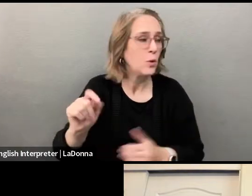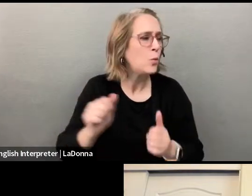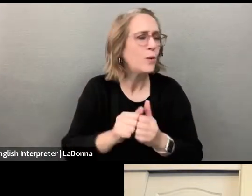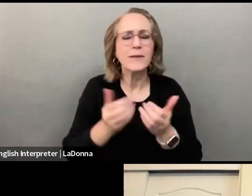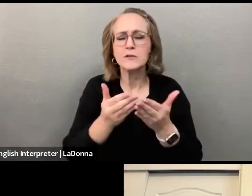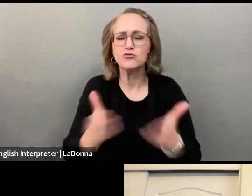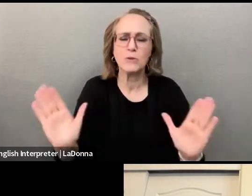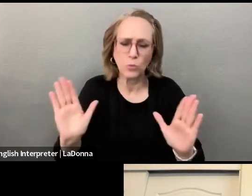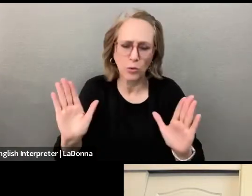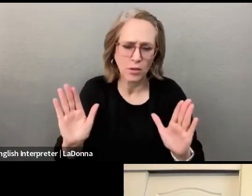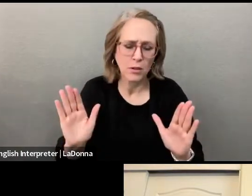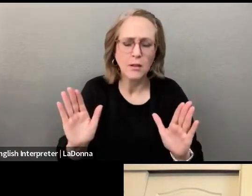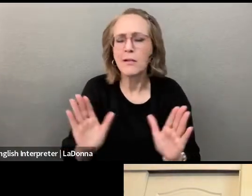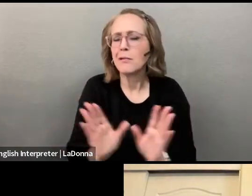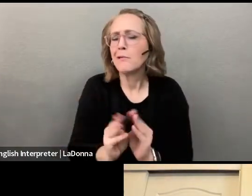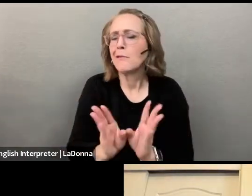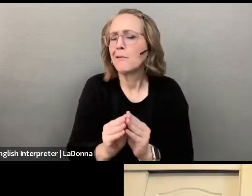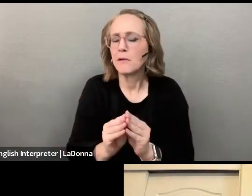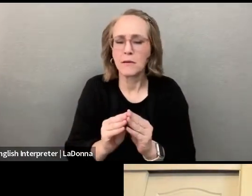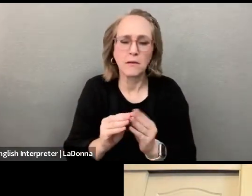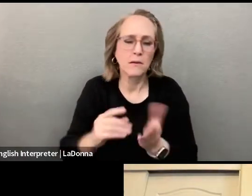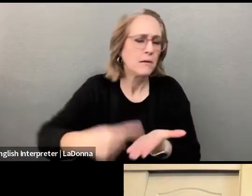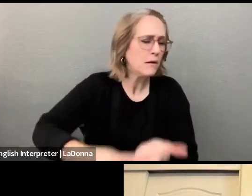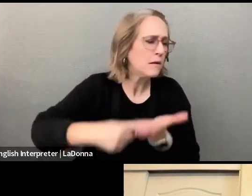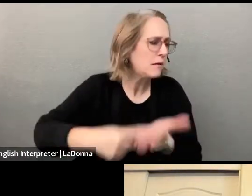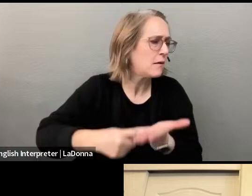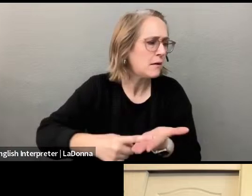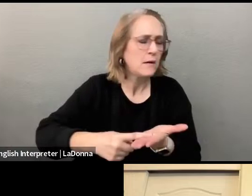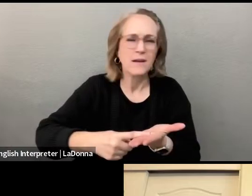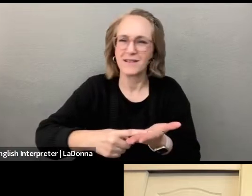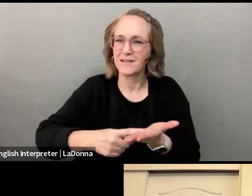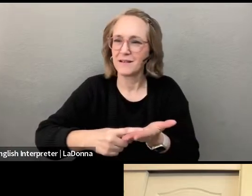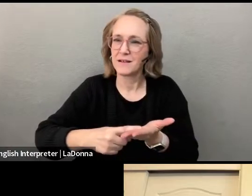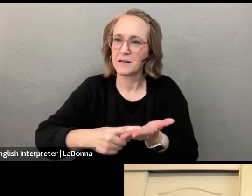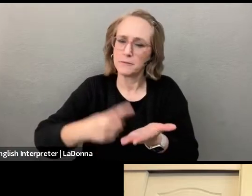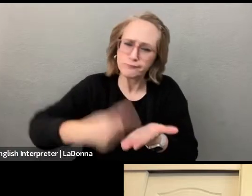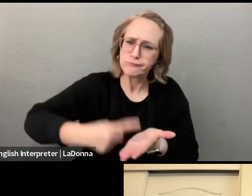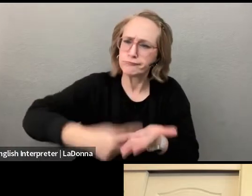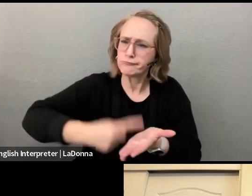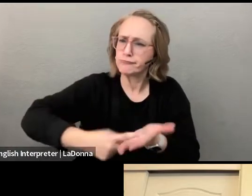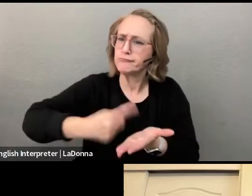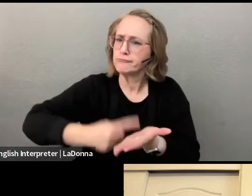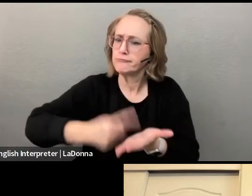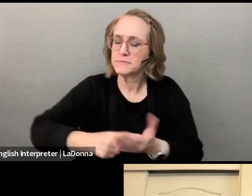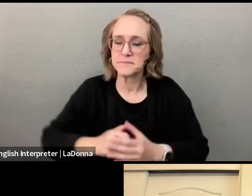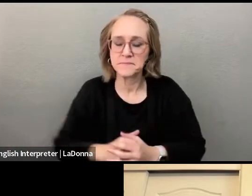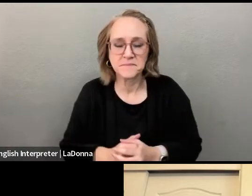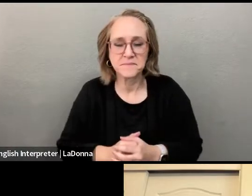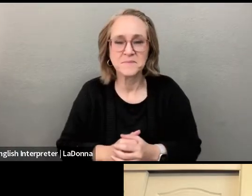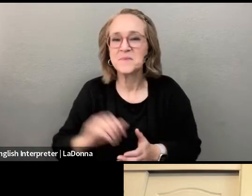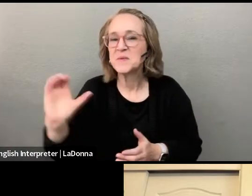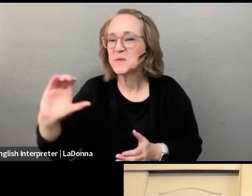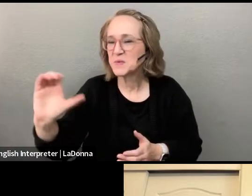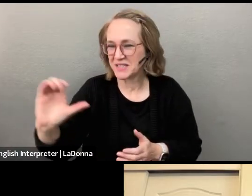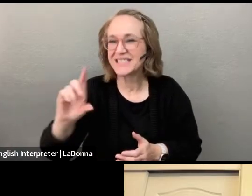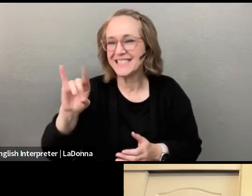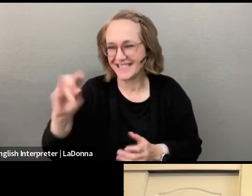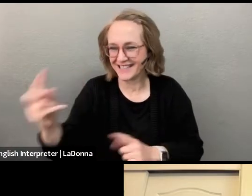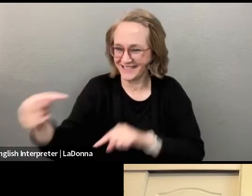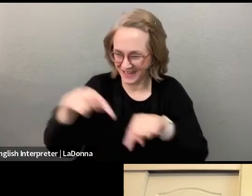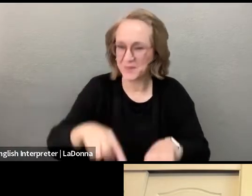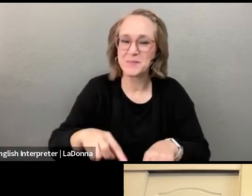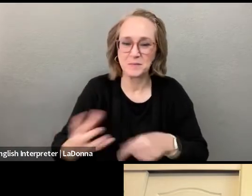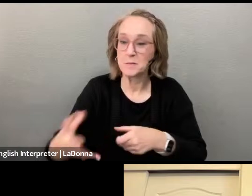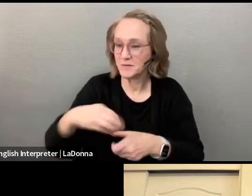session of open dialogue and discussion. Christy Abrams did come out for that